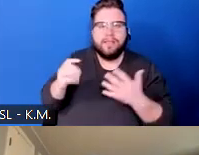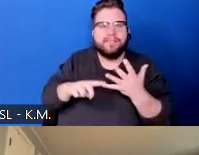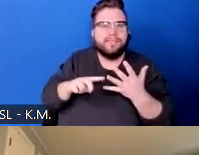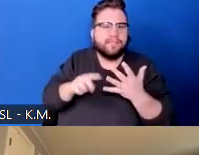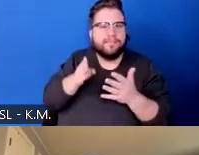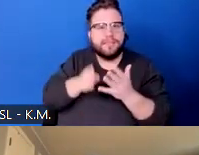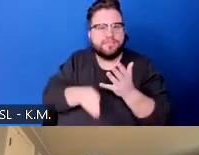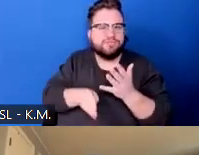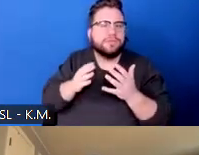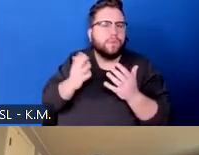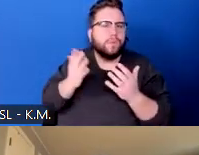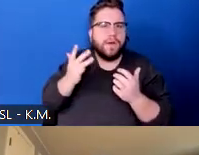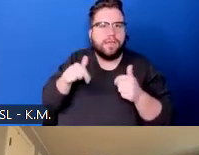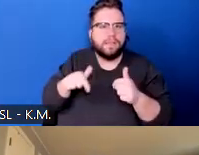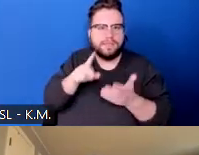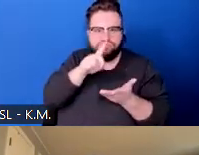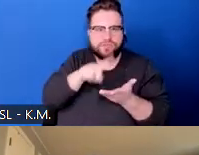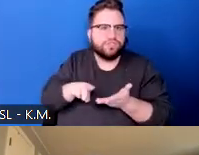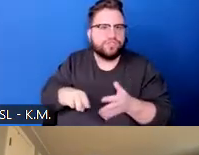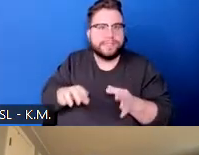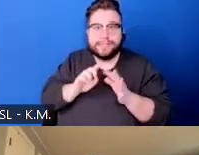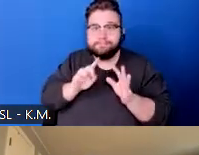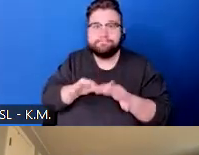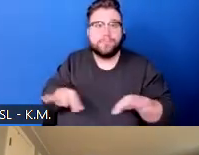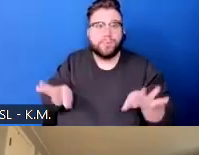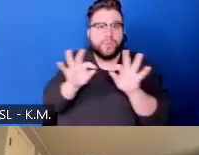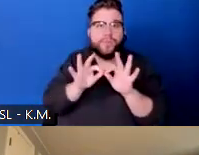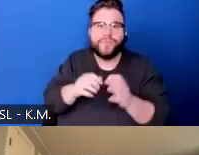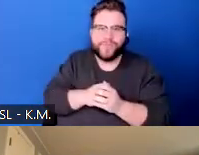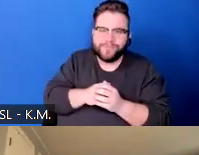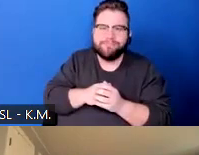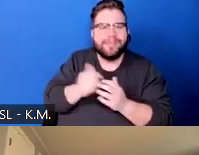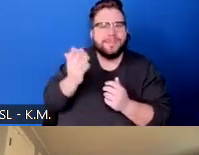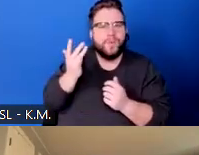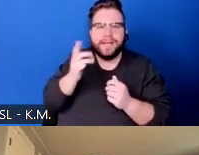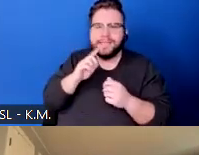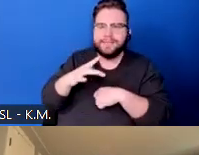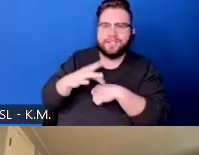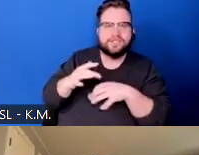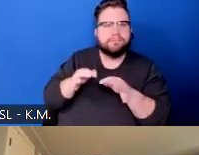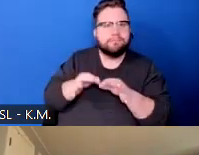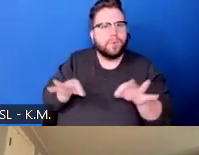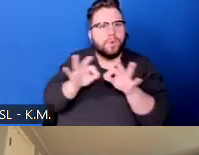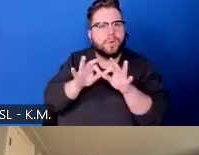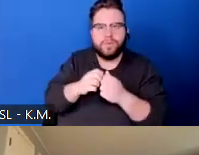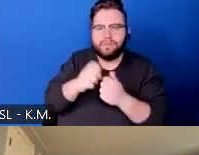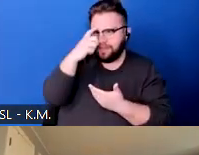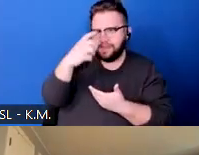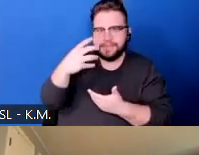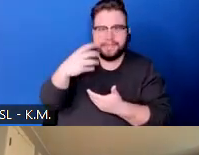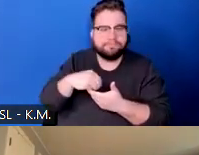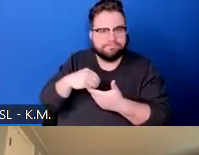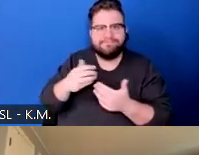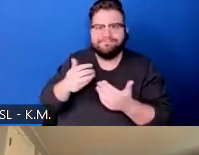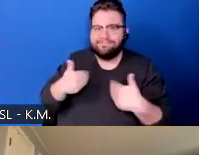matters. So to start off, why is touch important in autism? So touch is important for a lot of